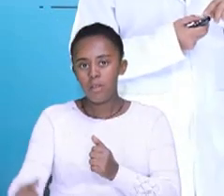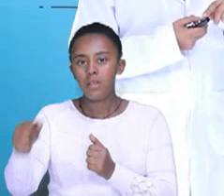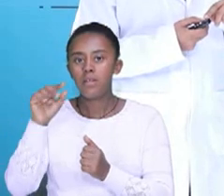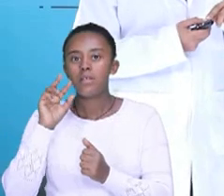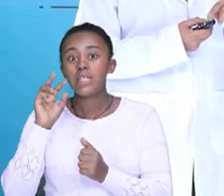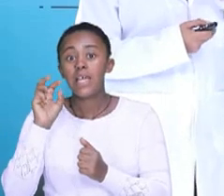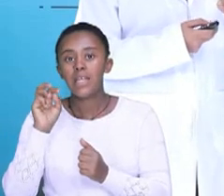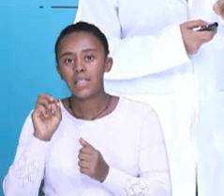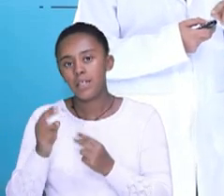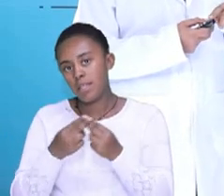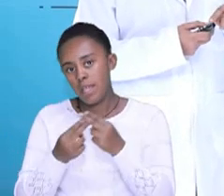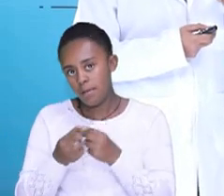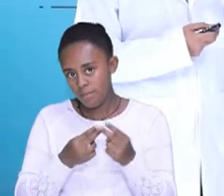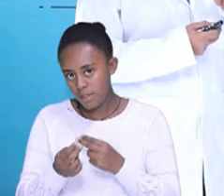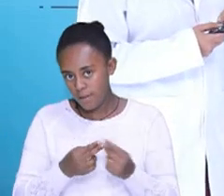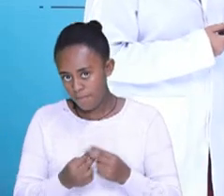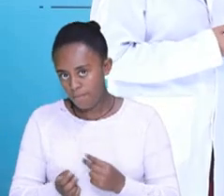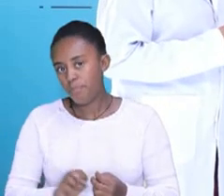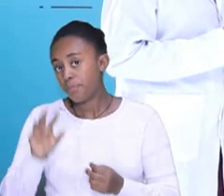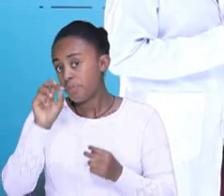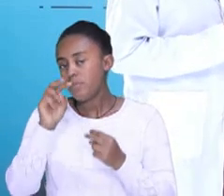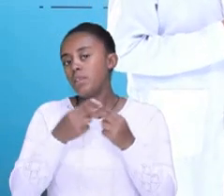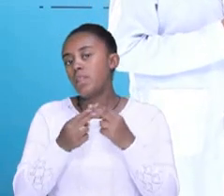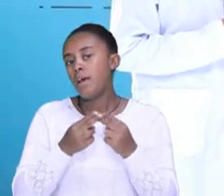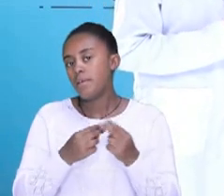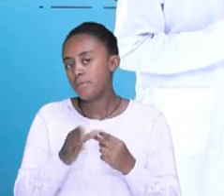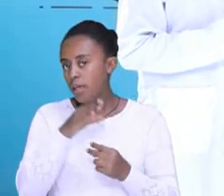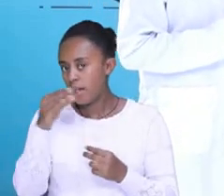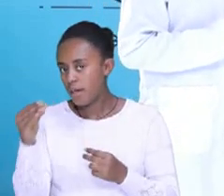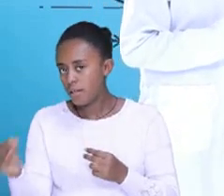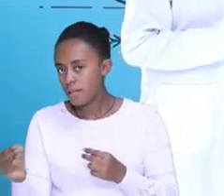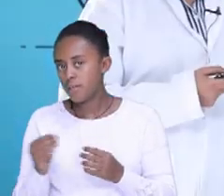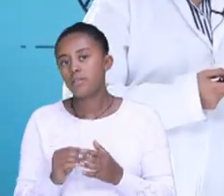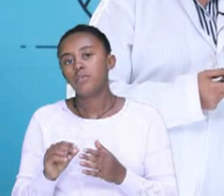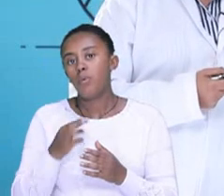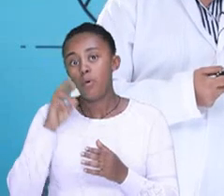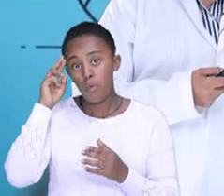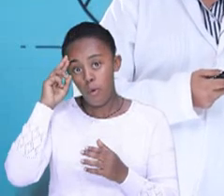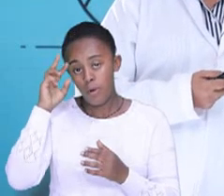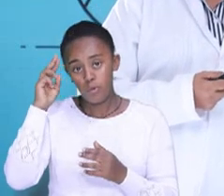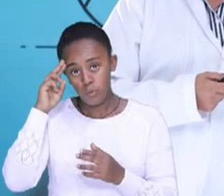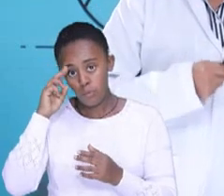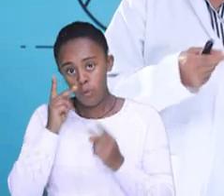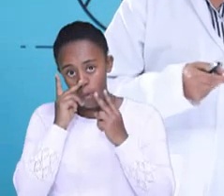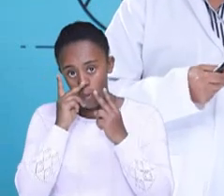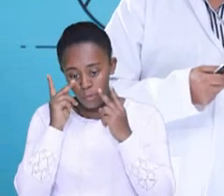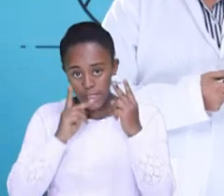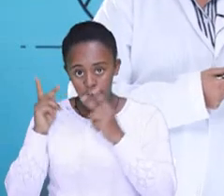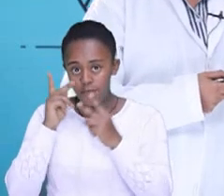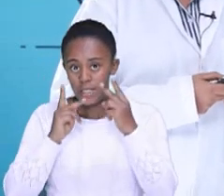30 times. It magnifies only 30 times, and when Robert Hooke observes